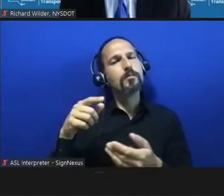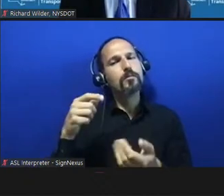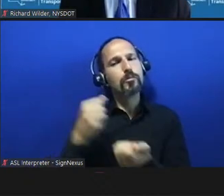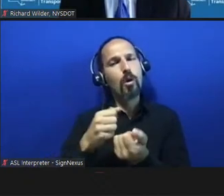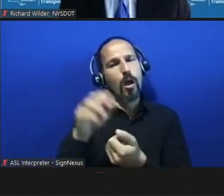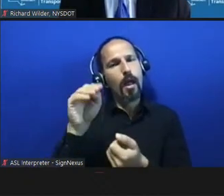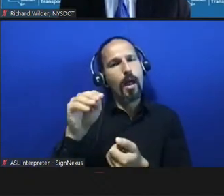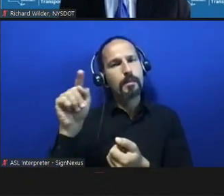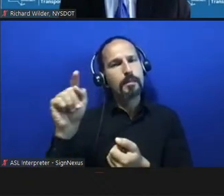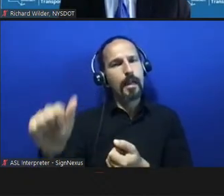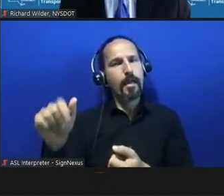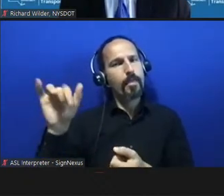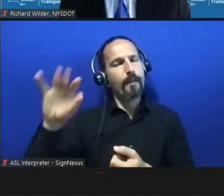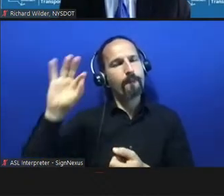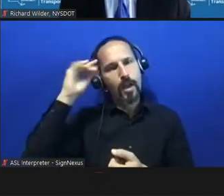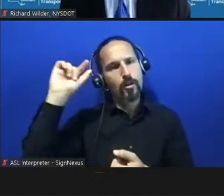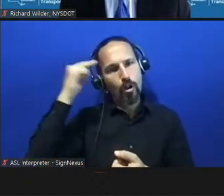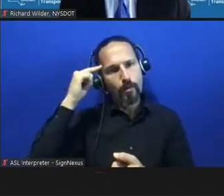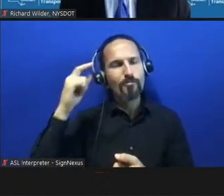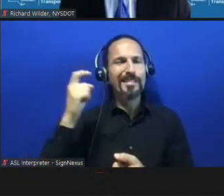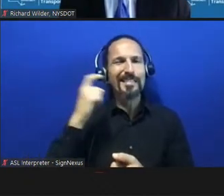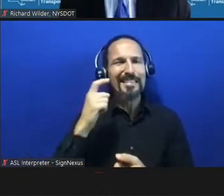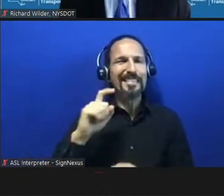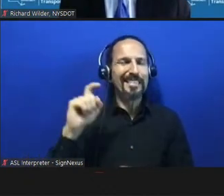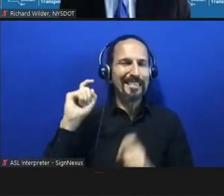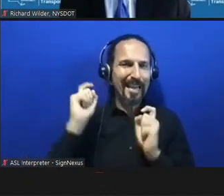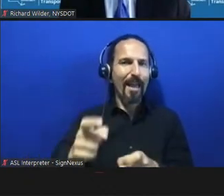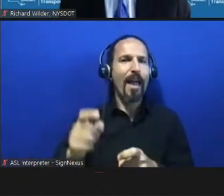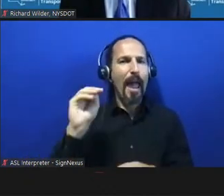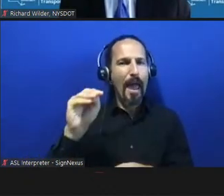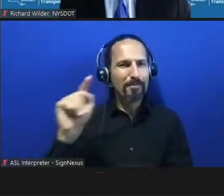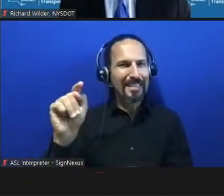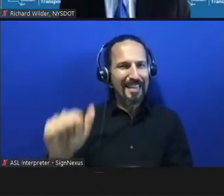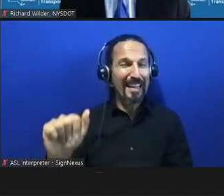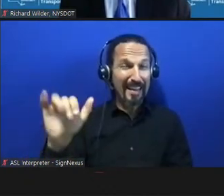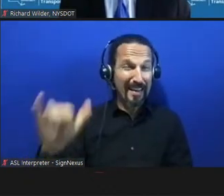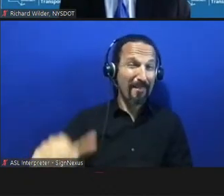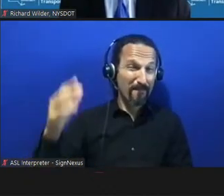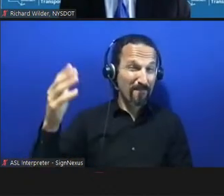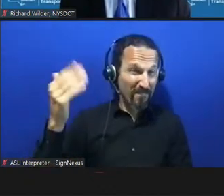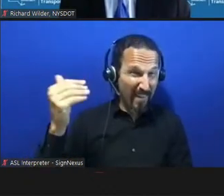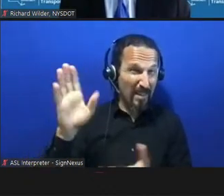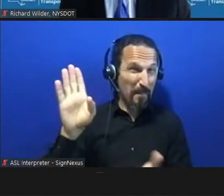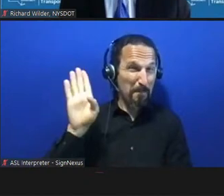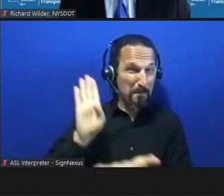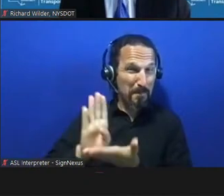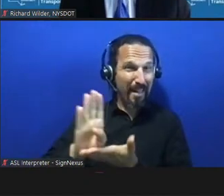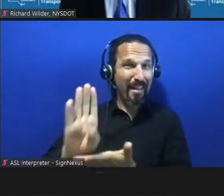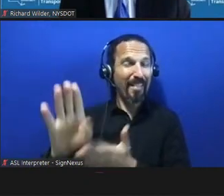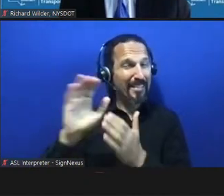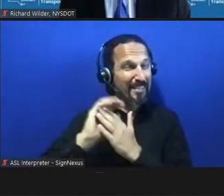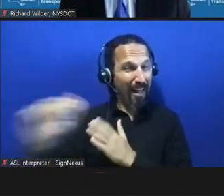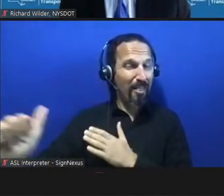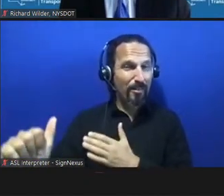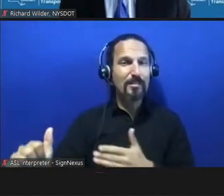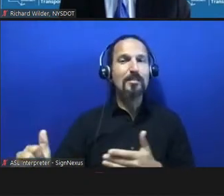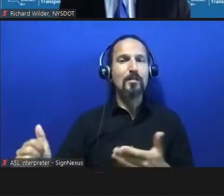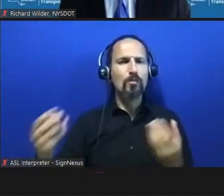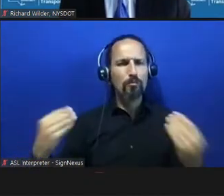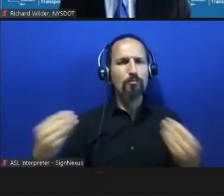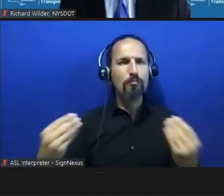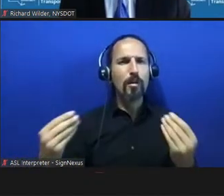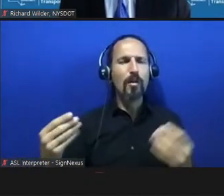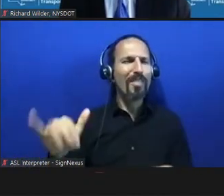the federal government has already recently given the MTA 15 billion dollars what happened